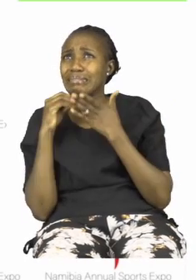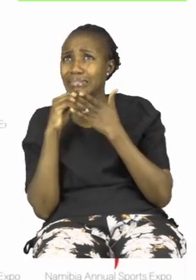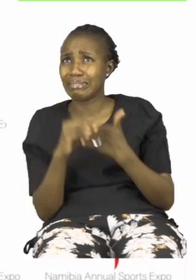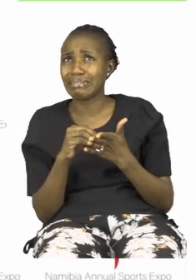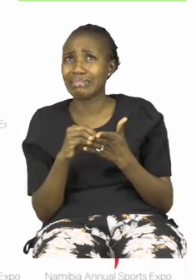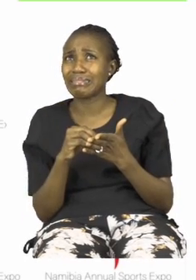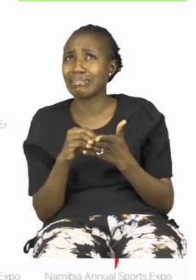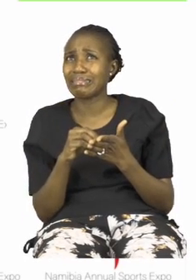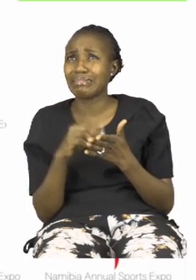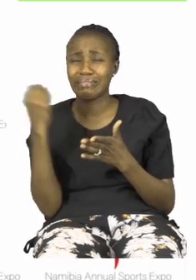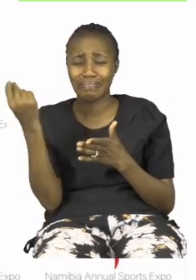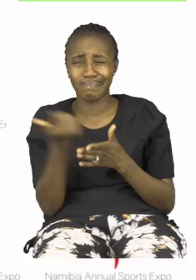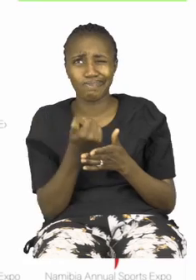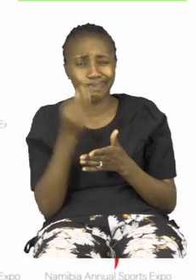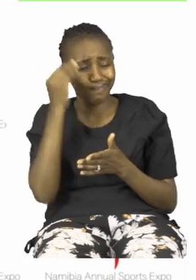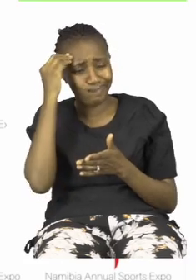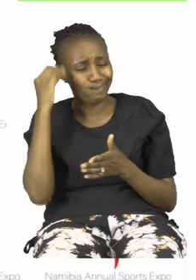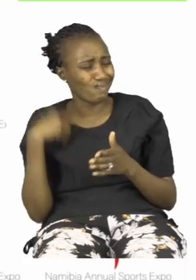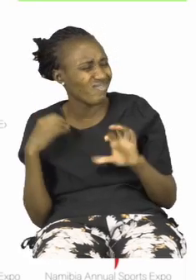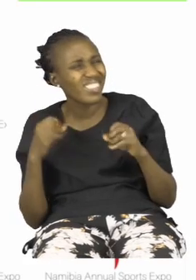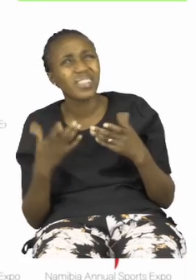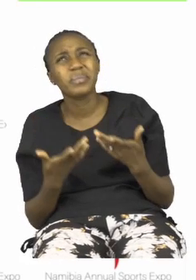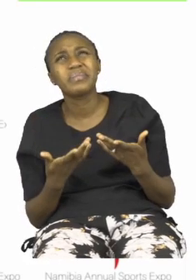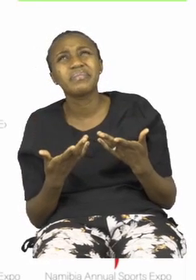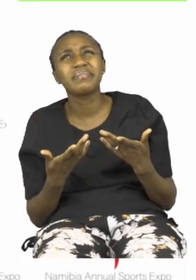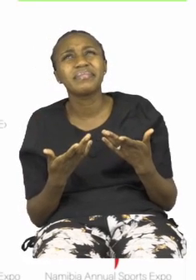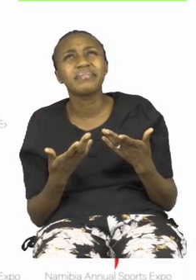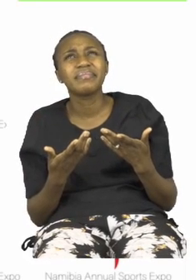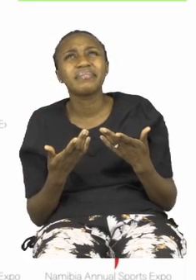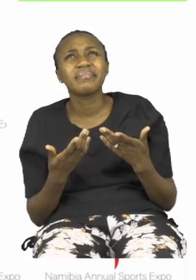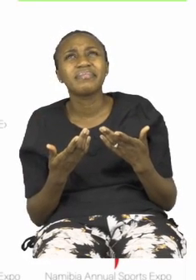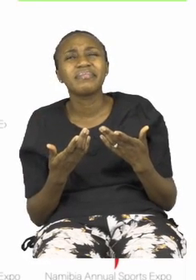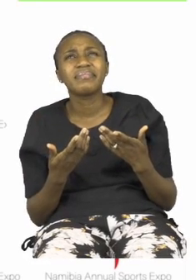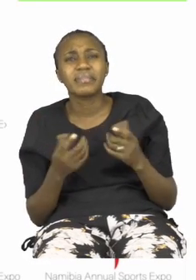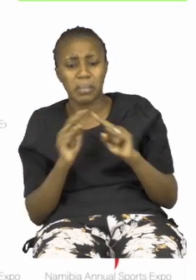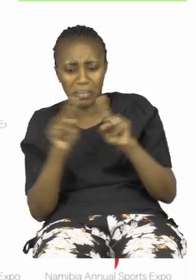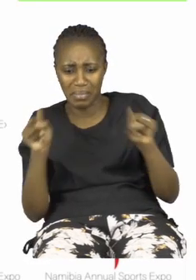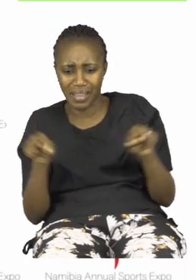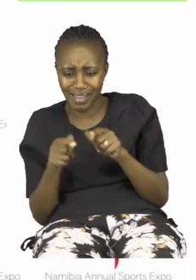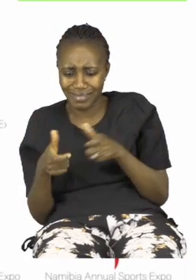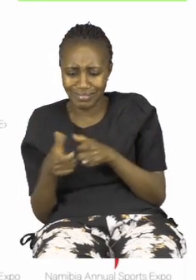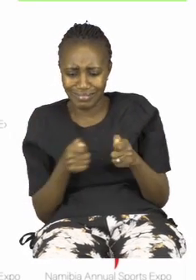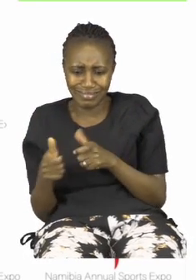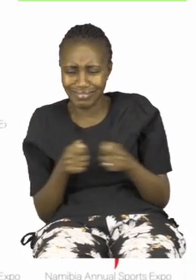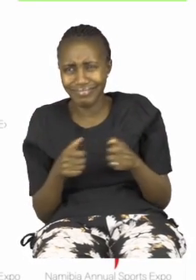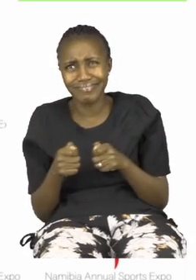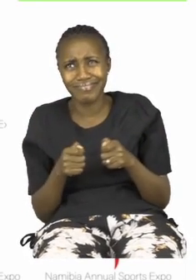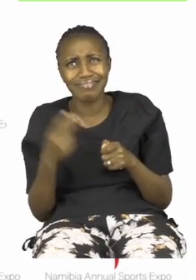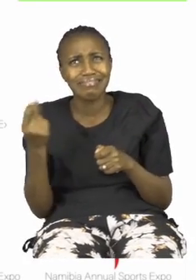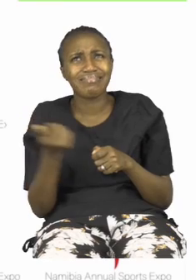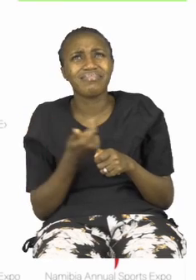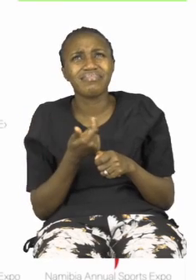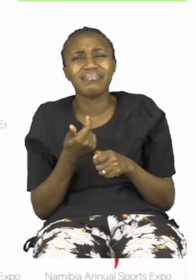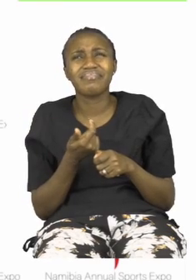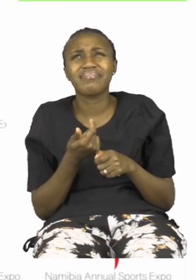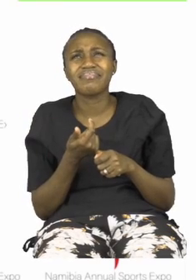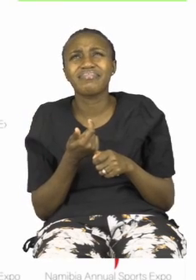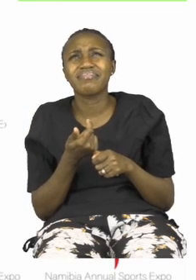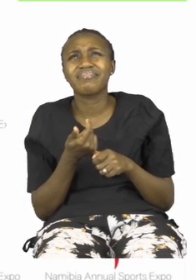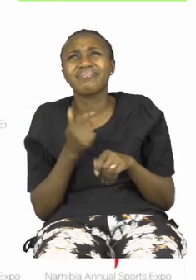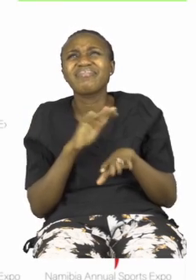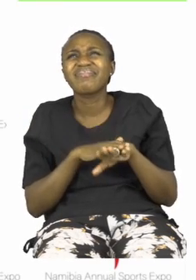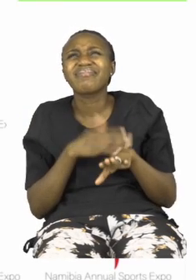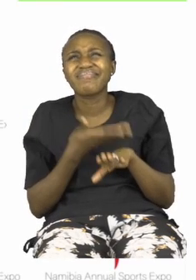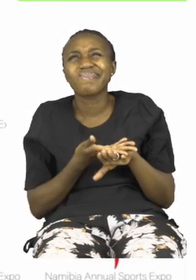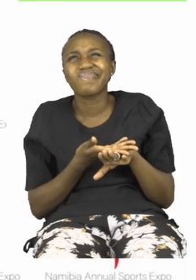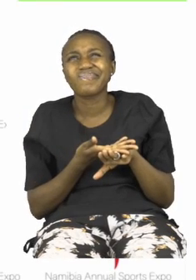don't know really what all of these things are, but like PSL, for instance, you buy a game for like what now? I